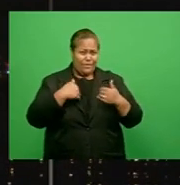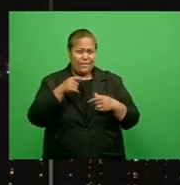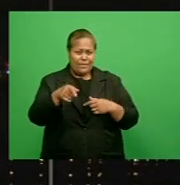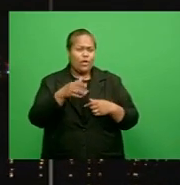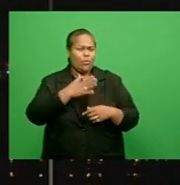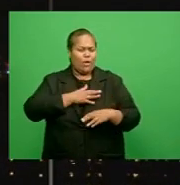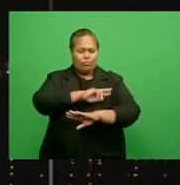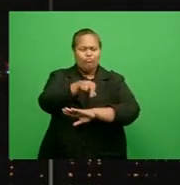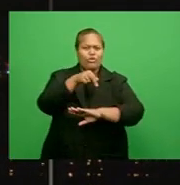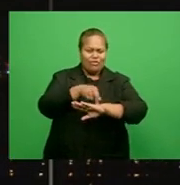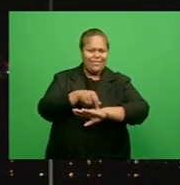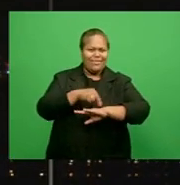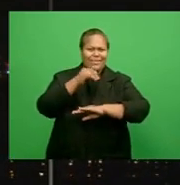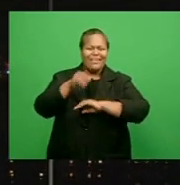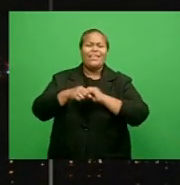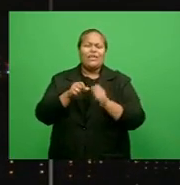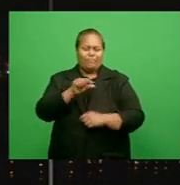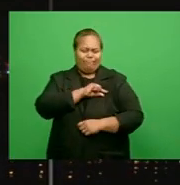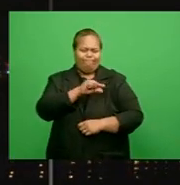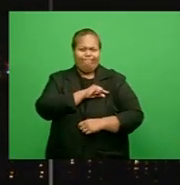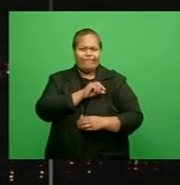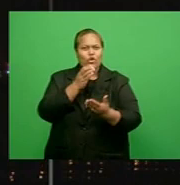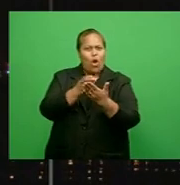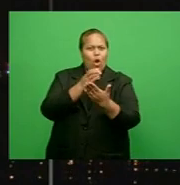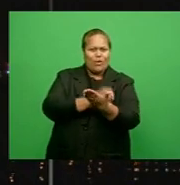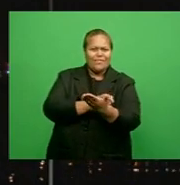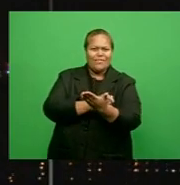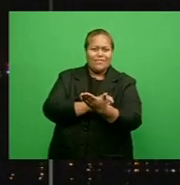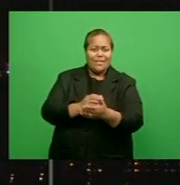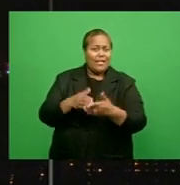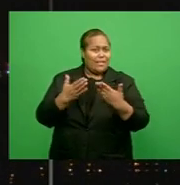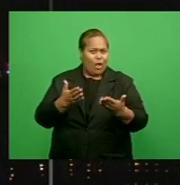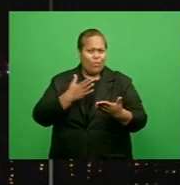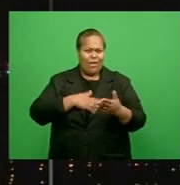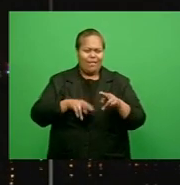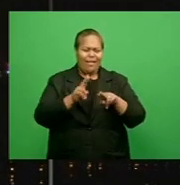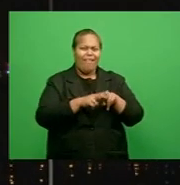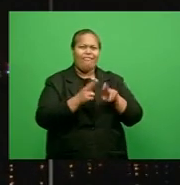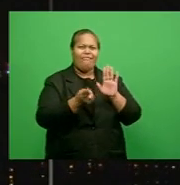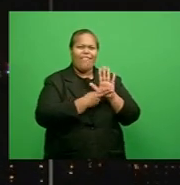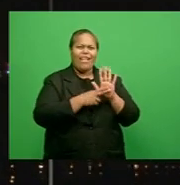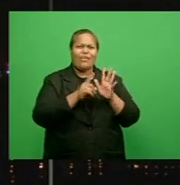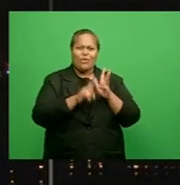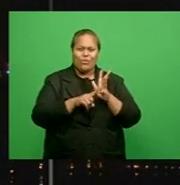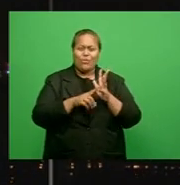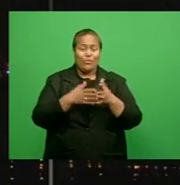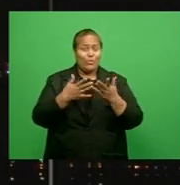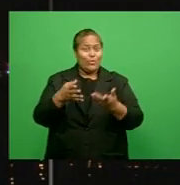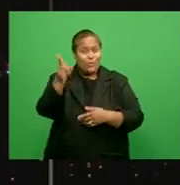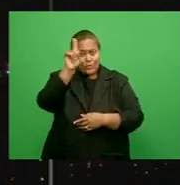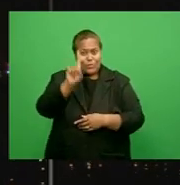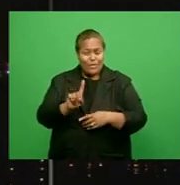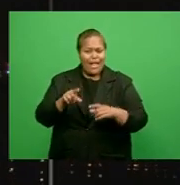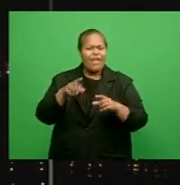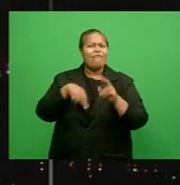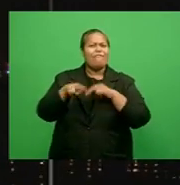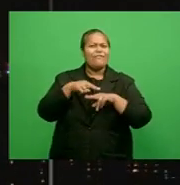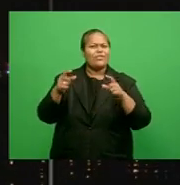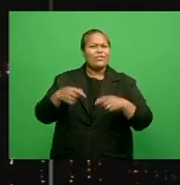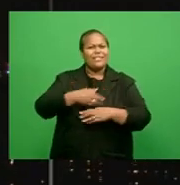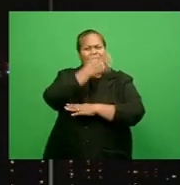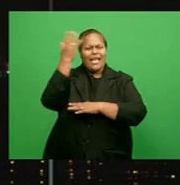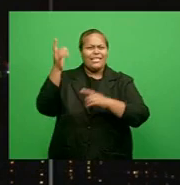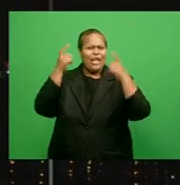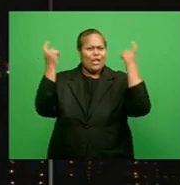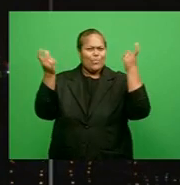accredited courses. This was highlighted by Prime Minister Vurenge Bainimarama while officiating at the FNU Fiji Day celebrations at its